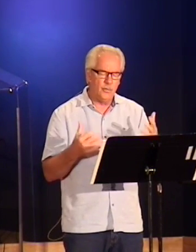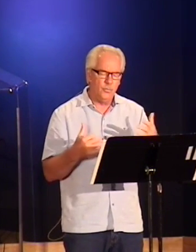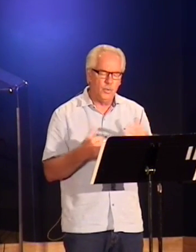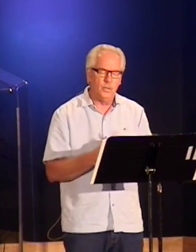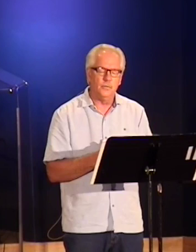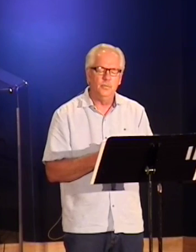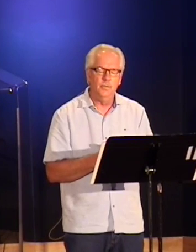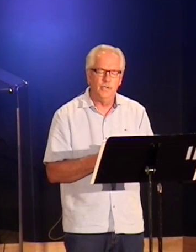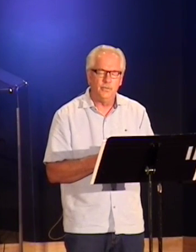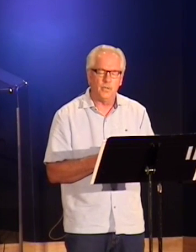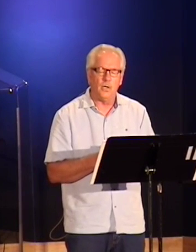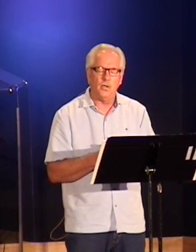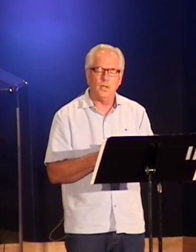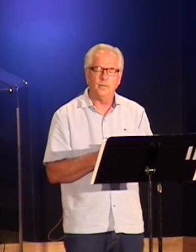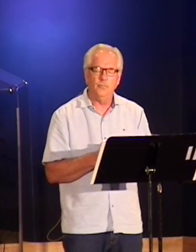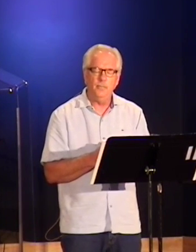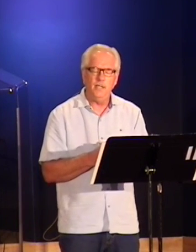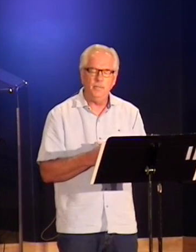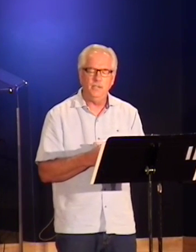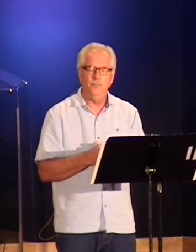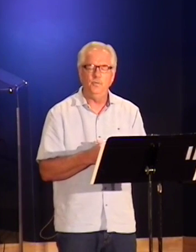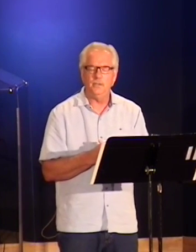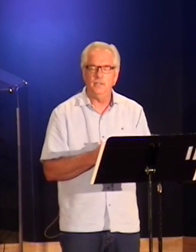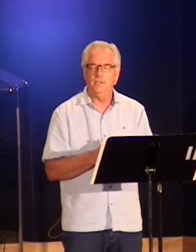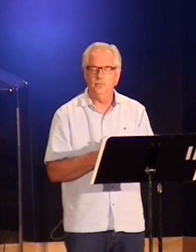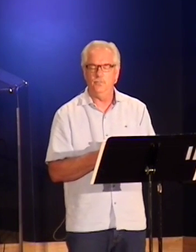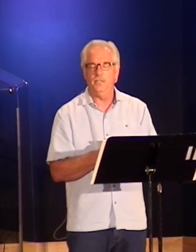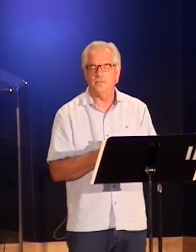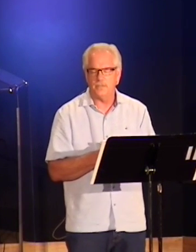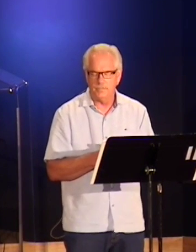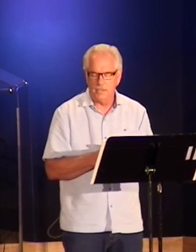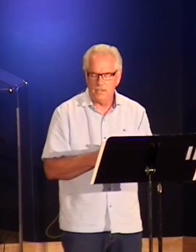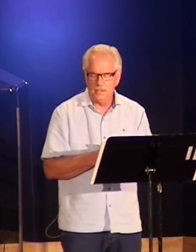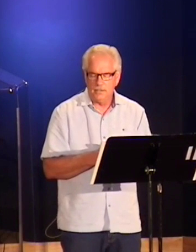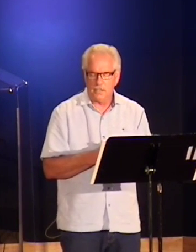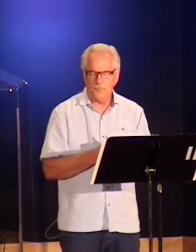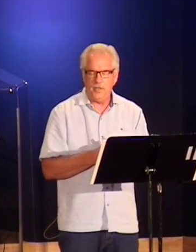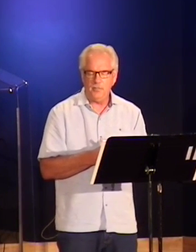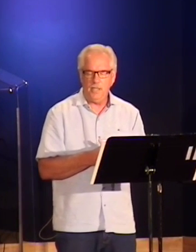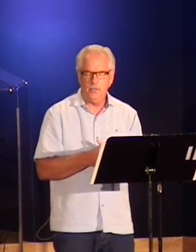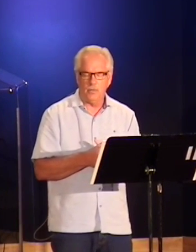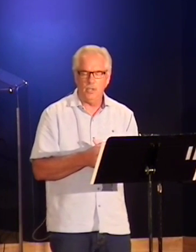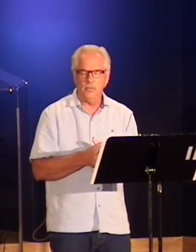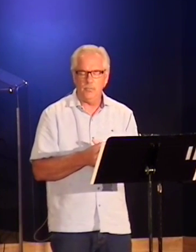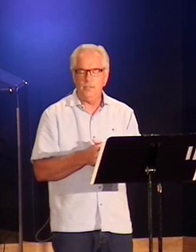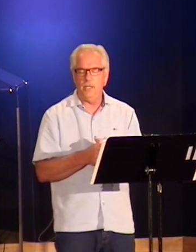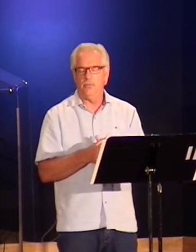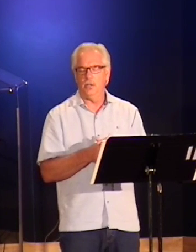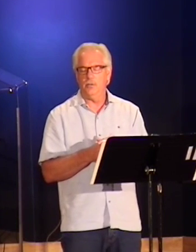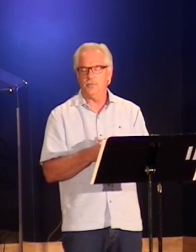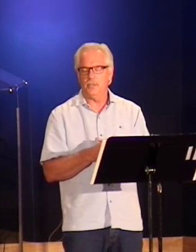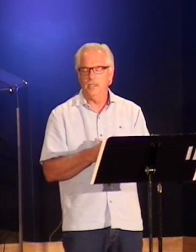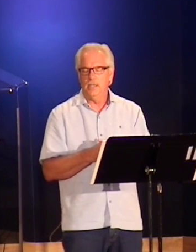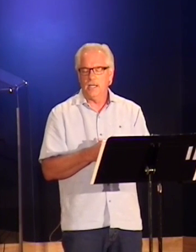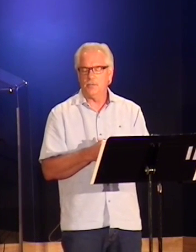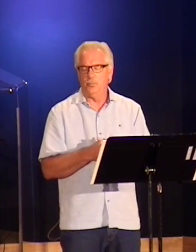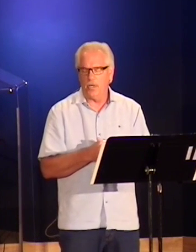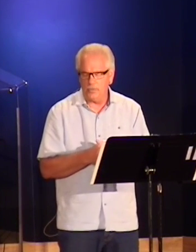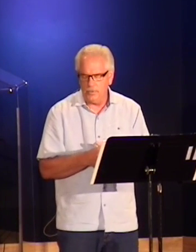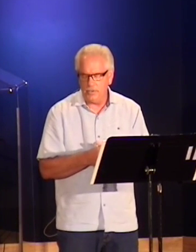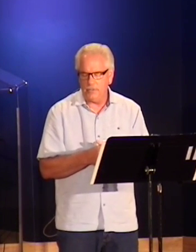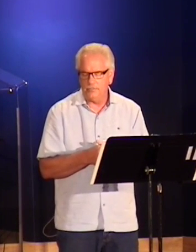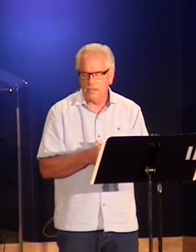you allow the Word to be written on our heart that we may be convicted and convinced, that our faith may grow and that we may grow